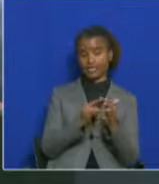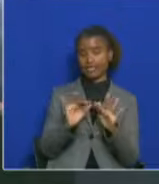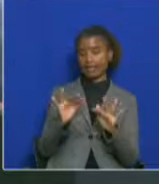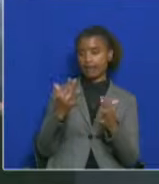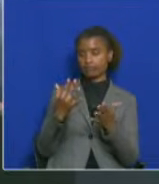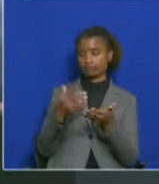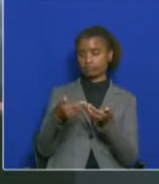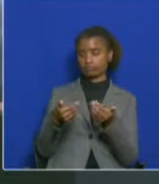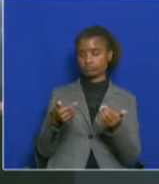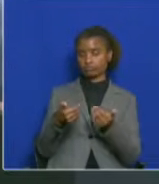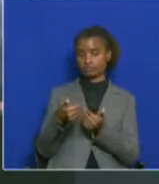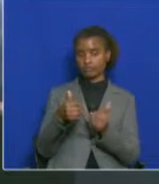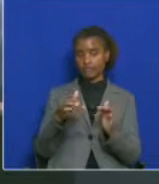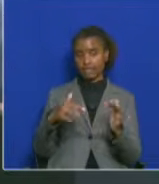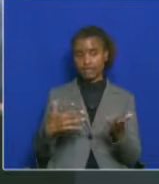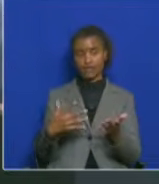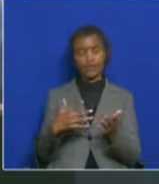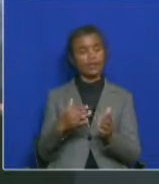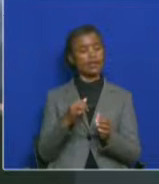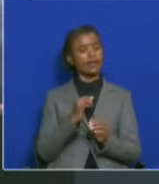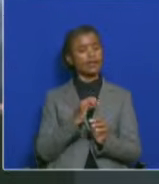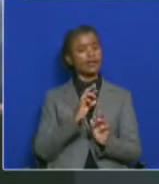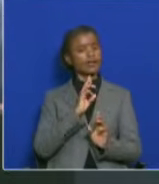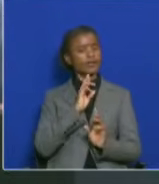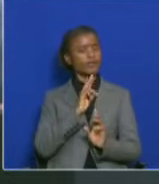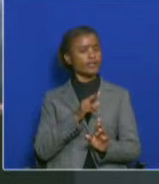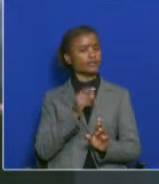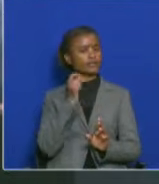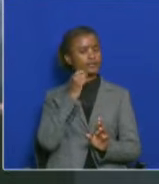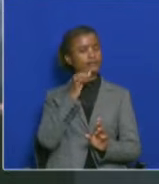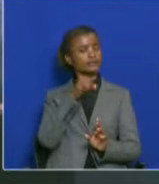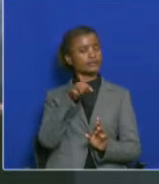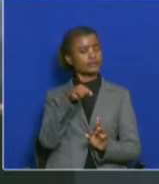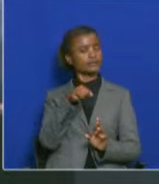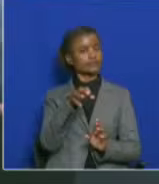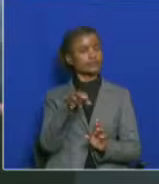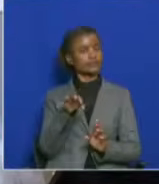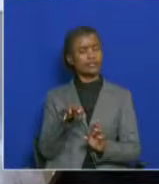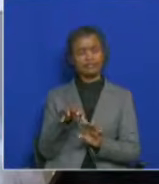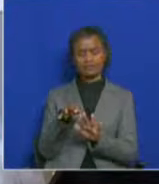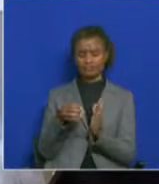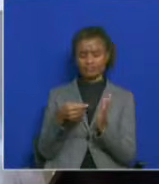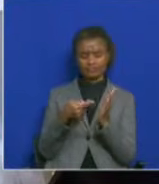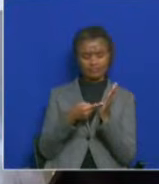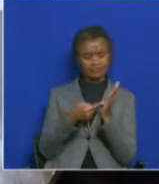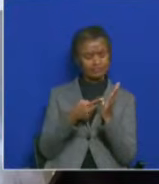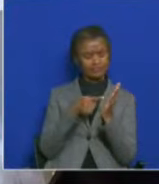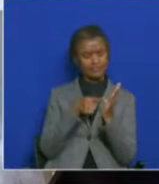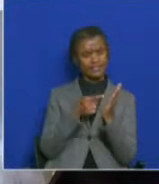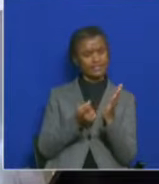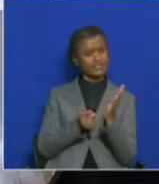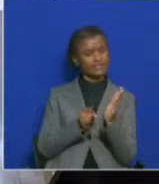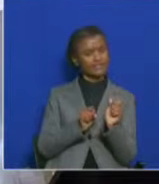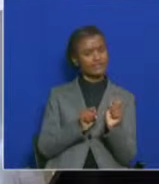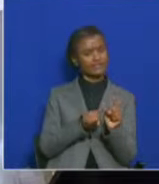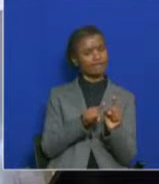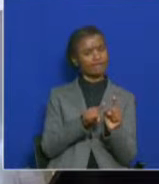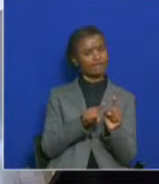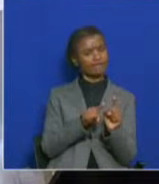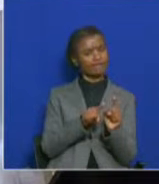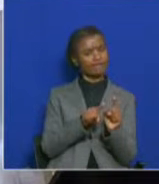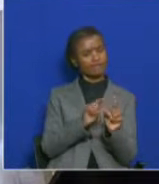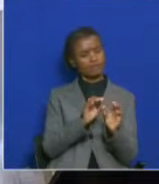exactly. So he can be communicating with himself, surely. yes, it seems that it's a forwarded message. They